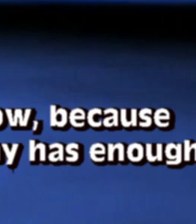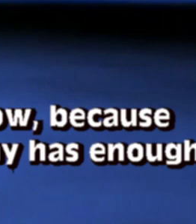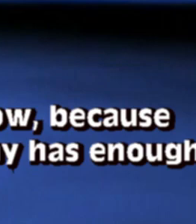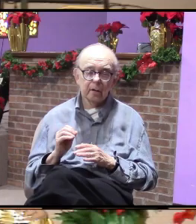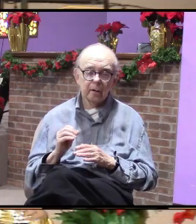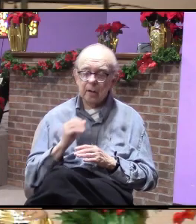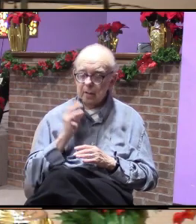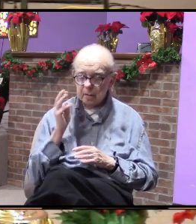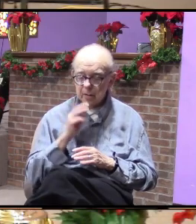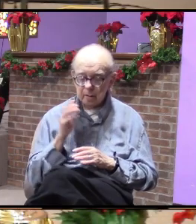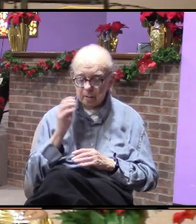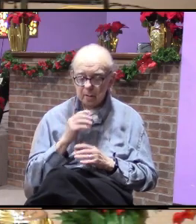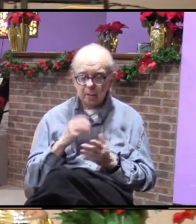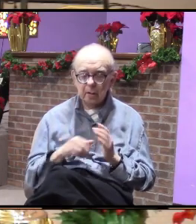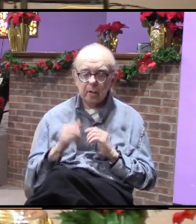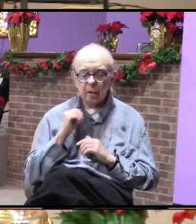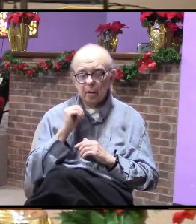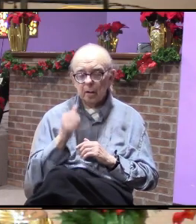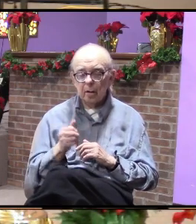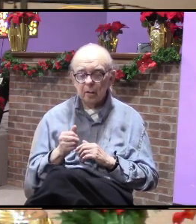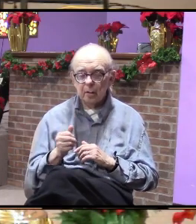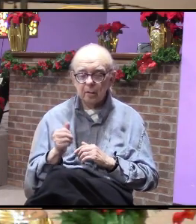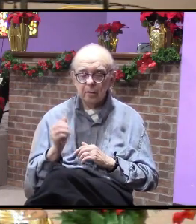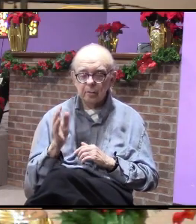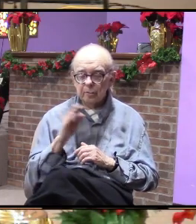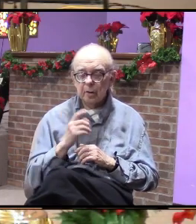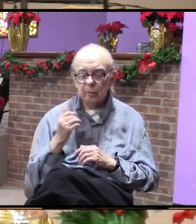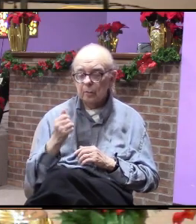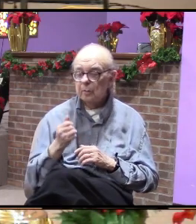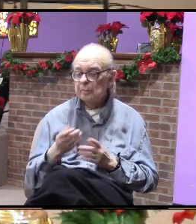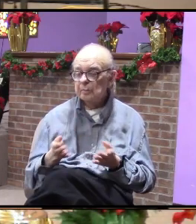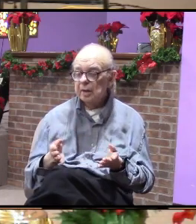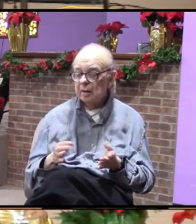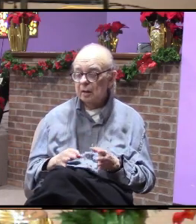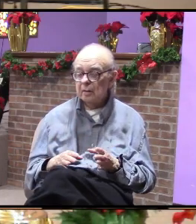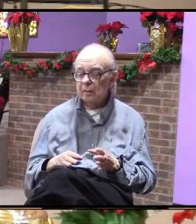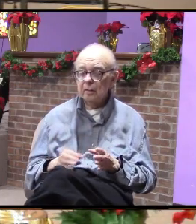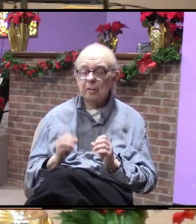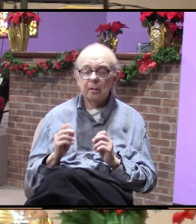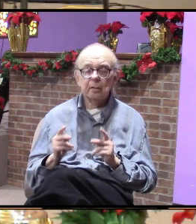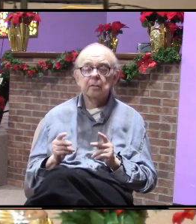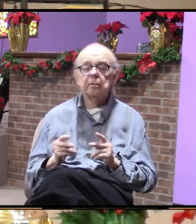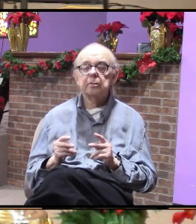I'm not worried about what tomorrow's trouble is going to be, okay?